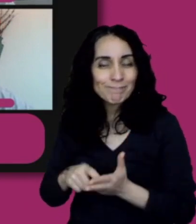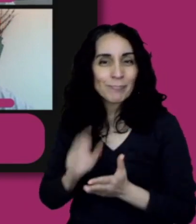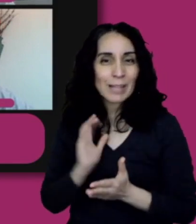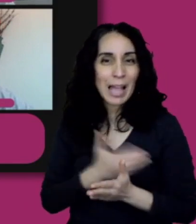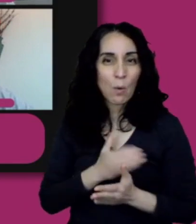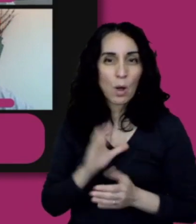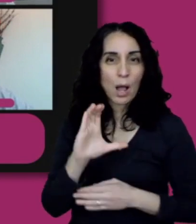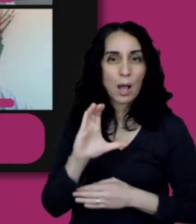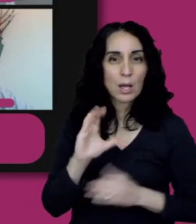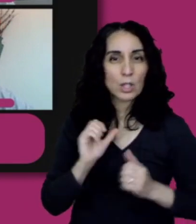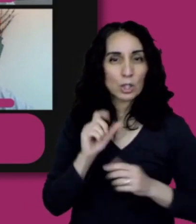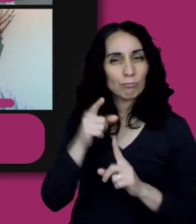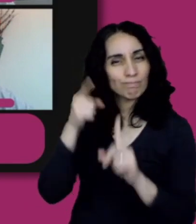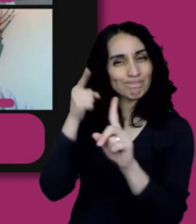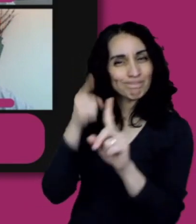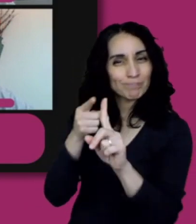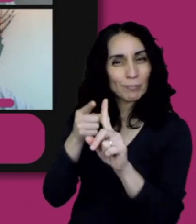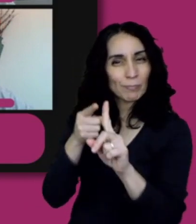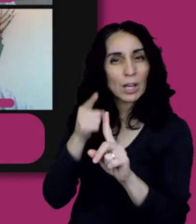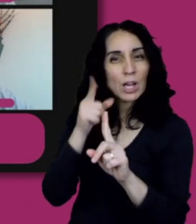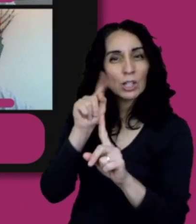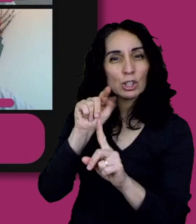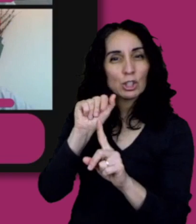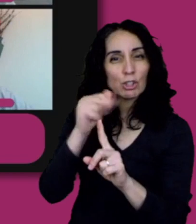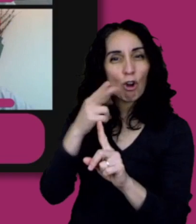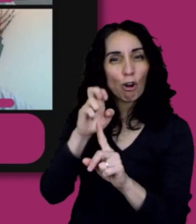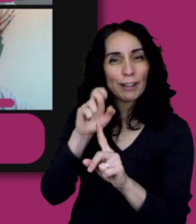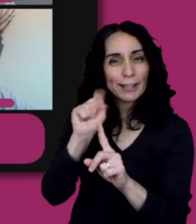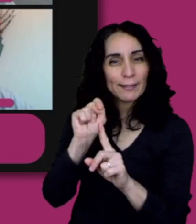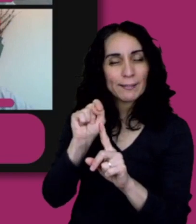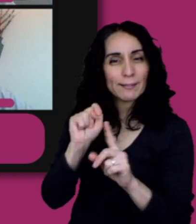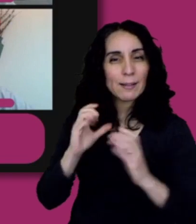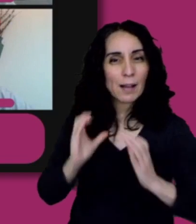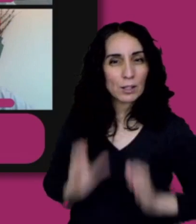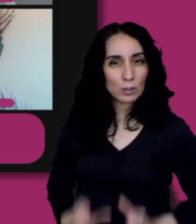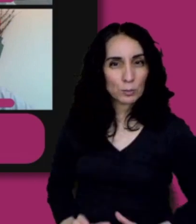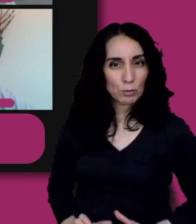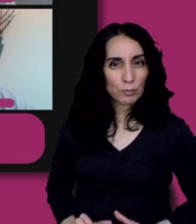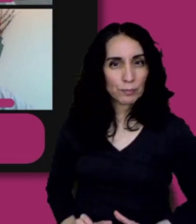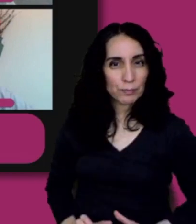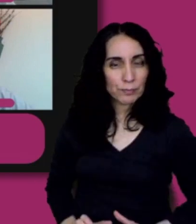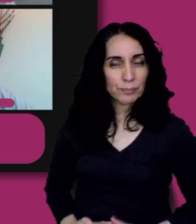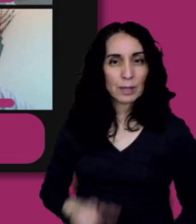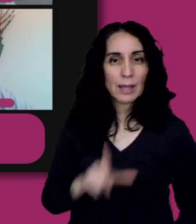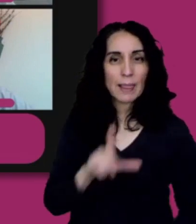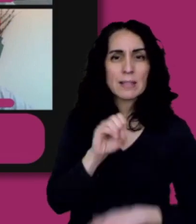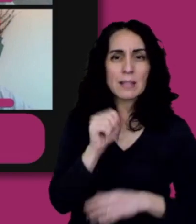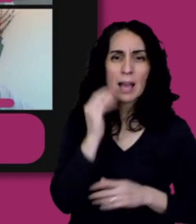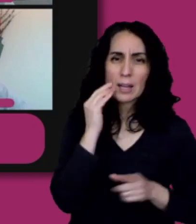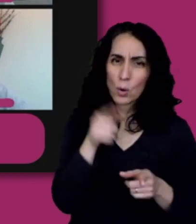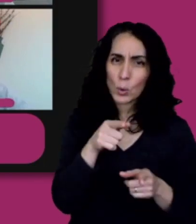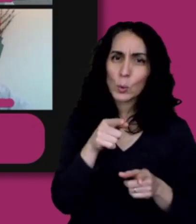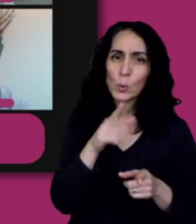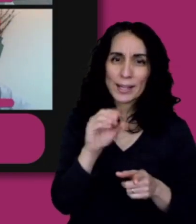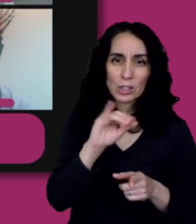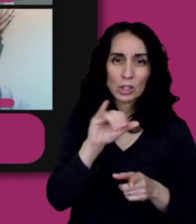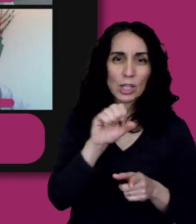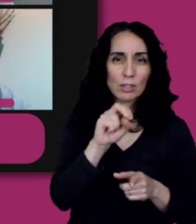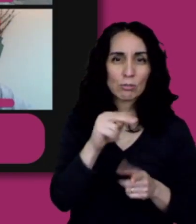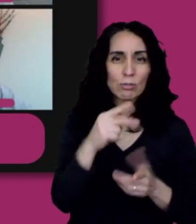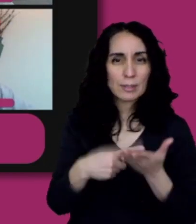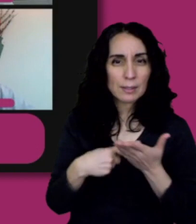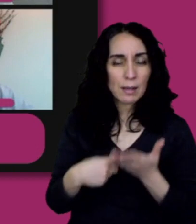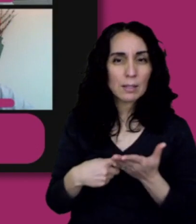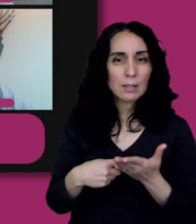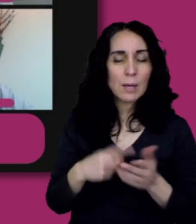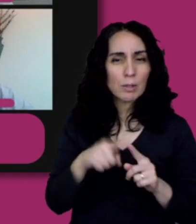really identify our target customer. And I know that Lisa, you and Jason talked about that a lot, but it helped us think about